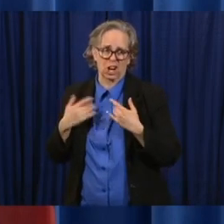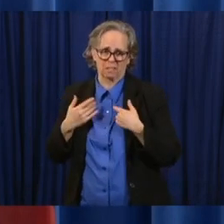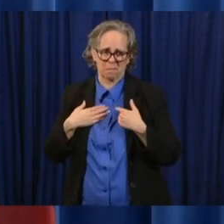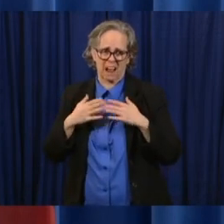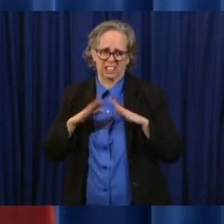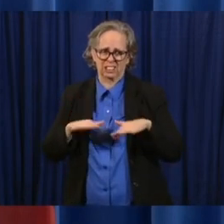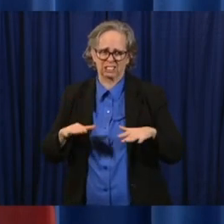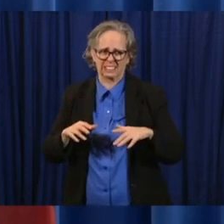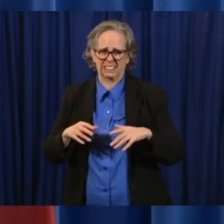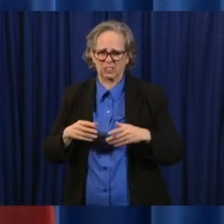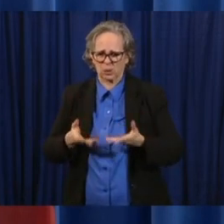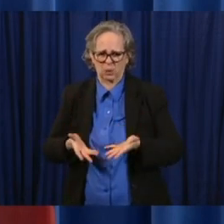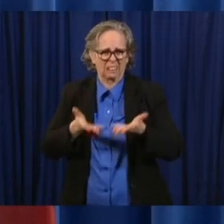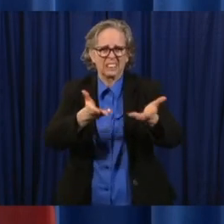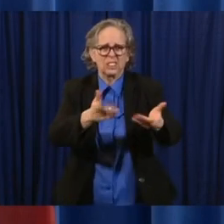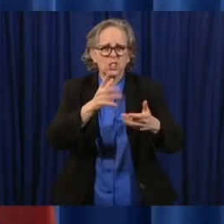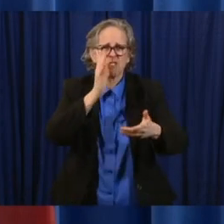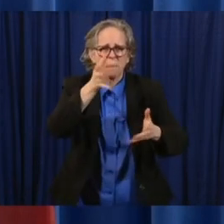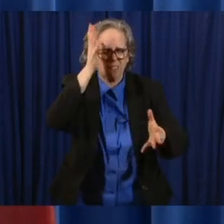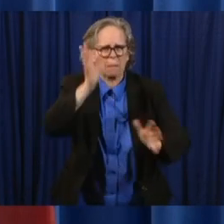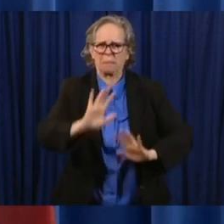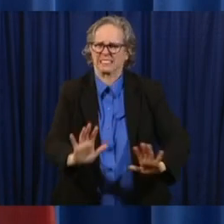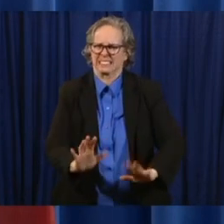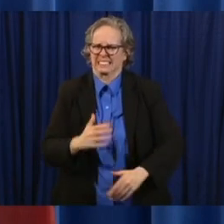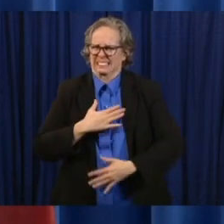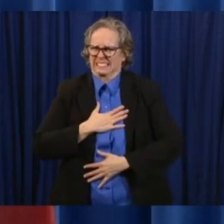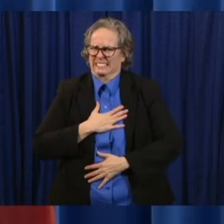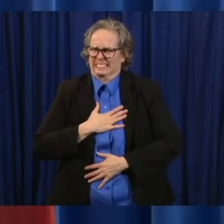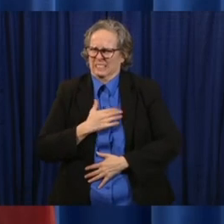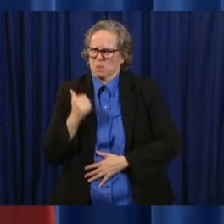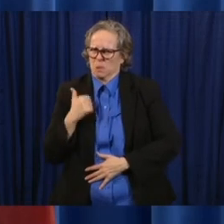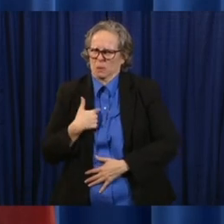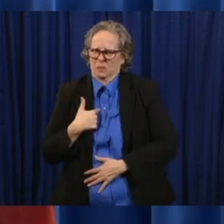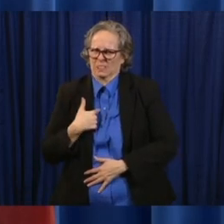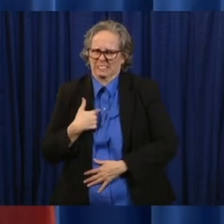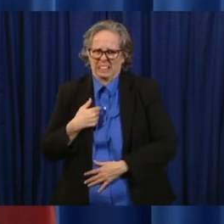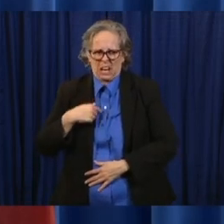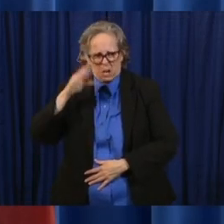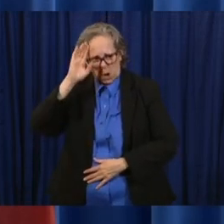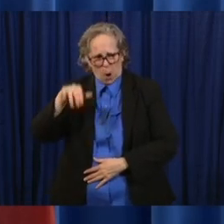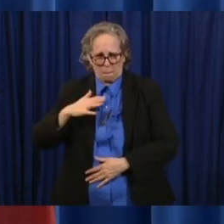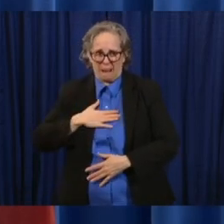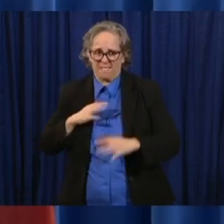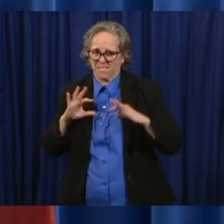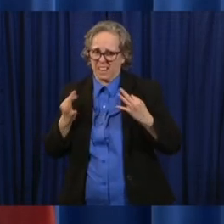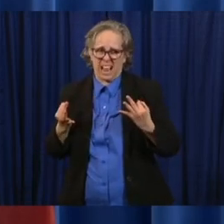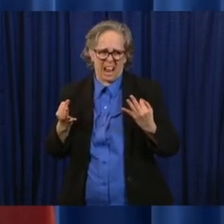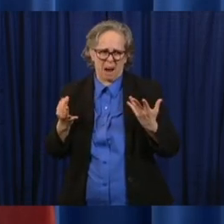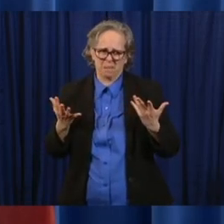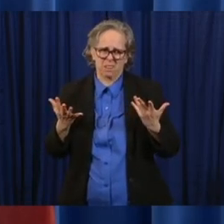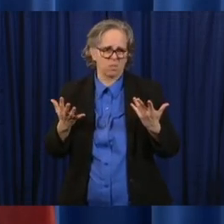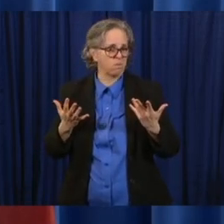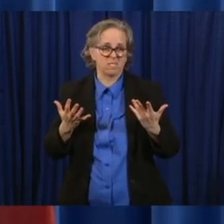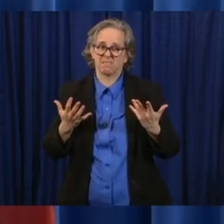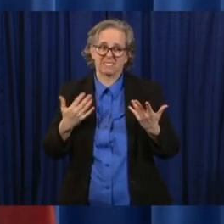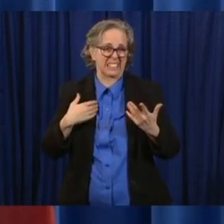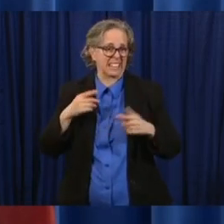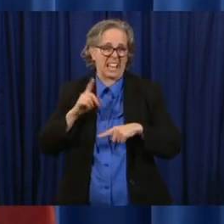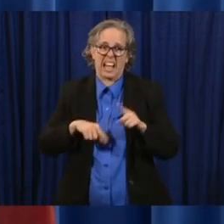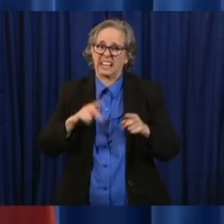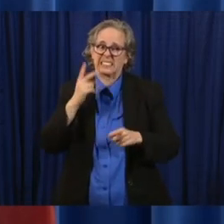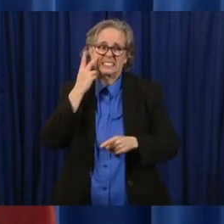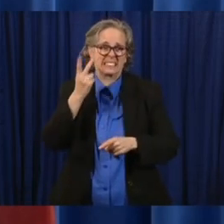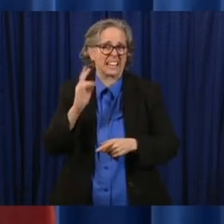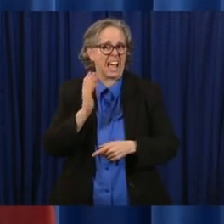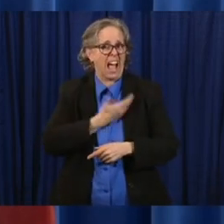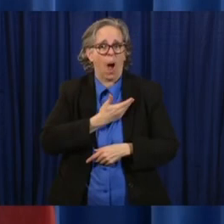to the grandparents. I know in our family, we are not seeing our grandchildren. We have 4 who